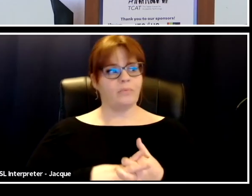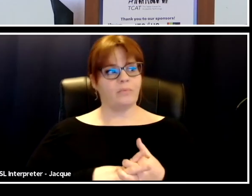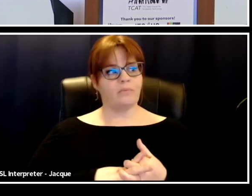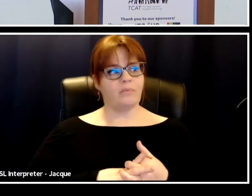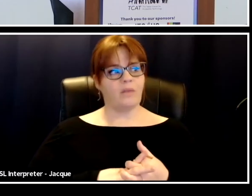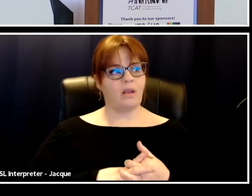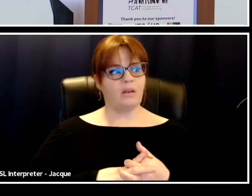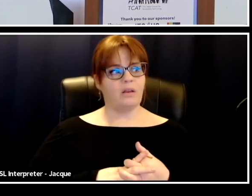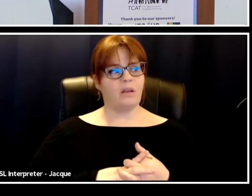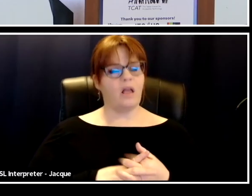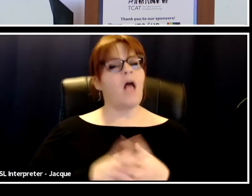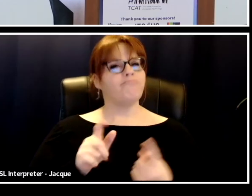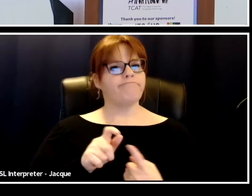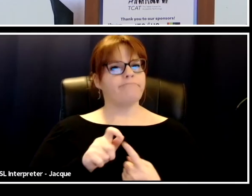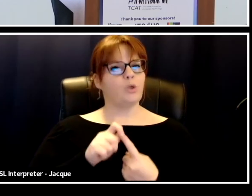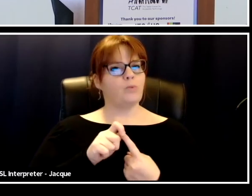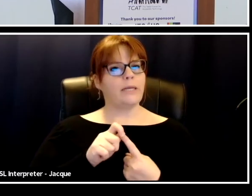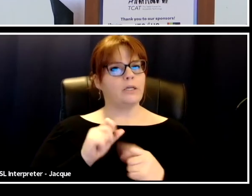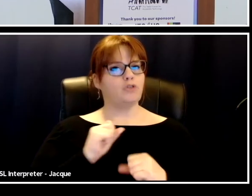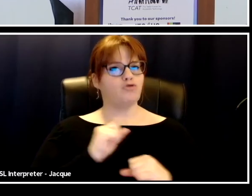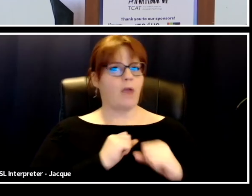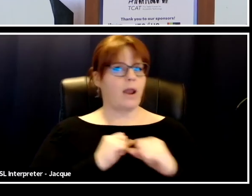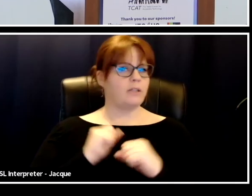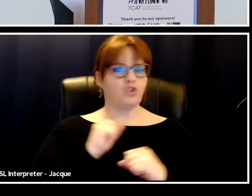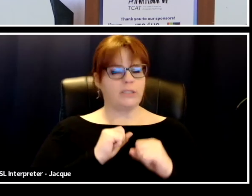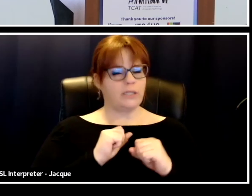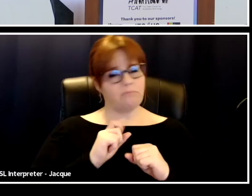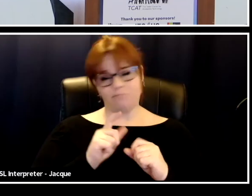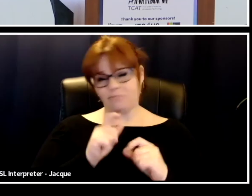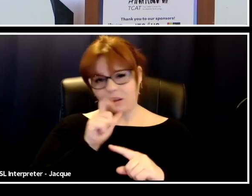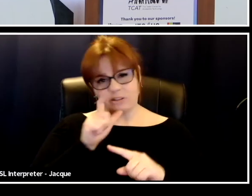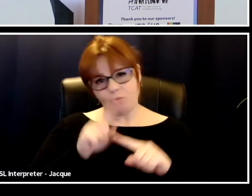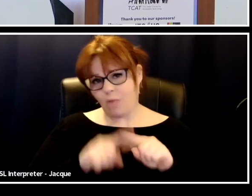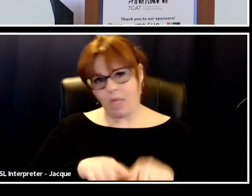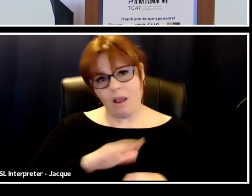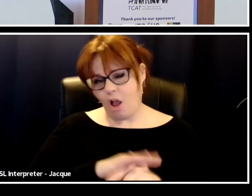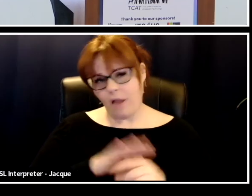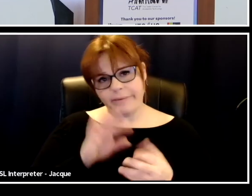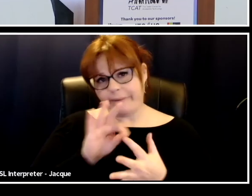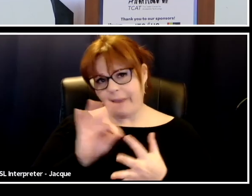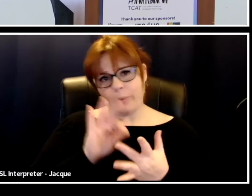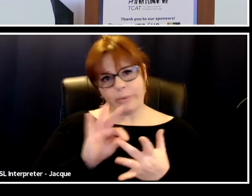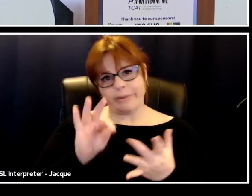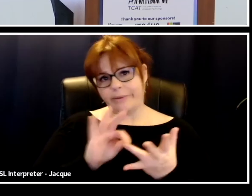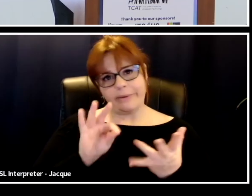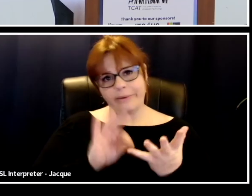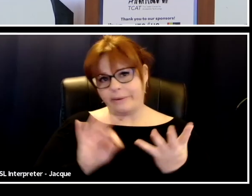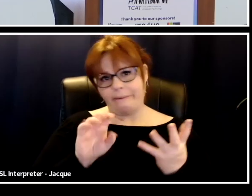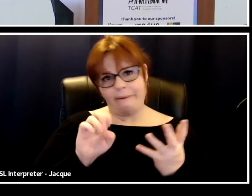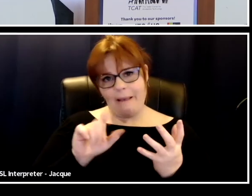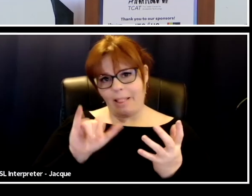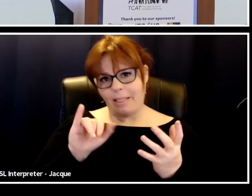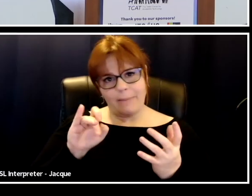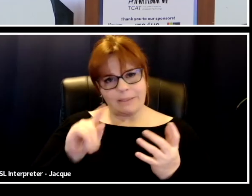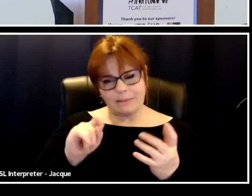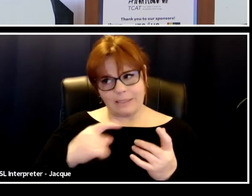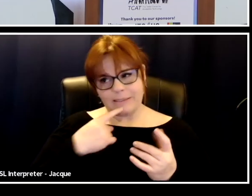unique. It's a unique strategy in the sense that it doesn't rely on just counting elements and saying that more elements is